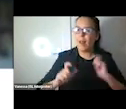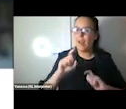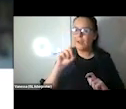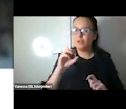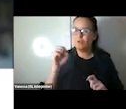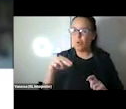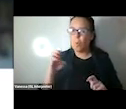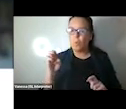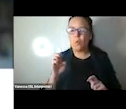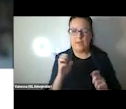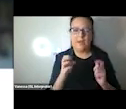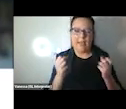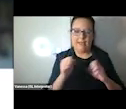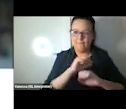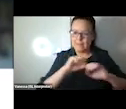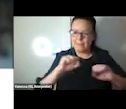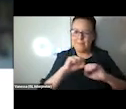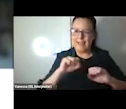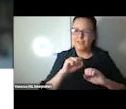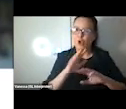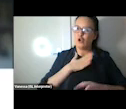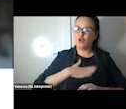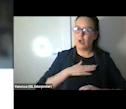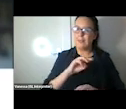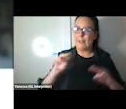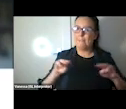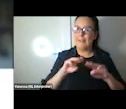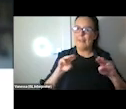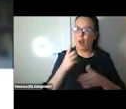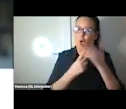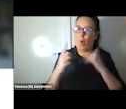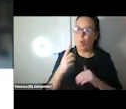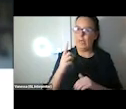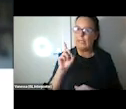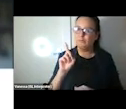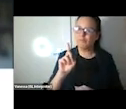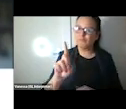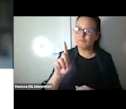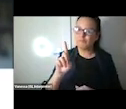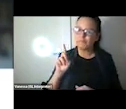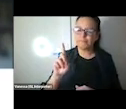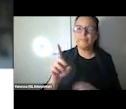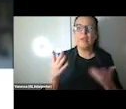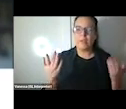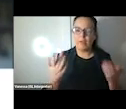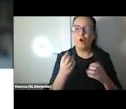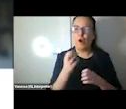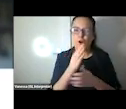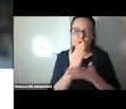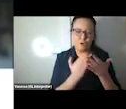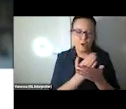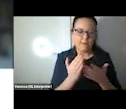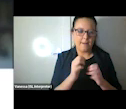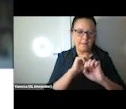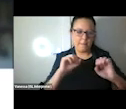spaces which would be pedestrian only, and even though it's on a level surface with the shared space or the carriageway